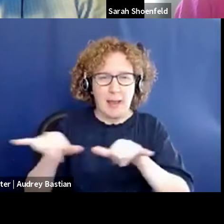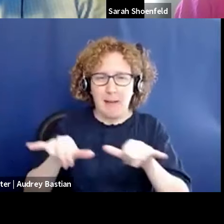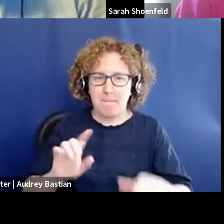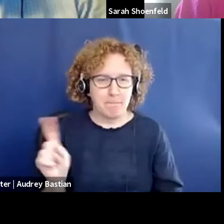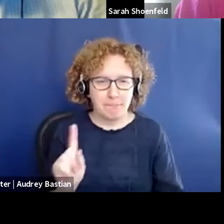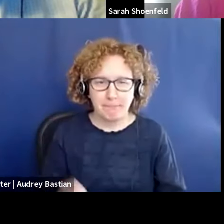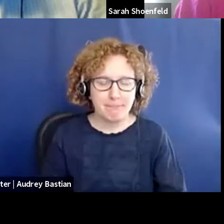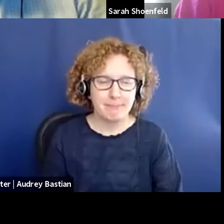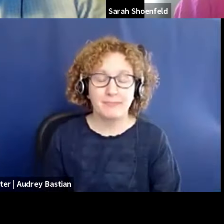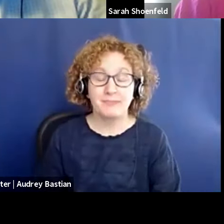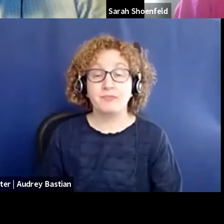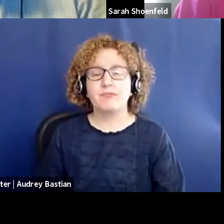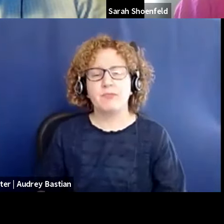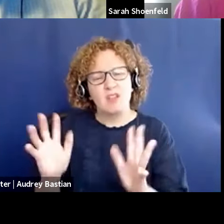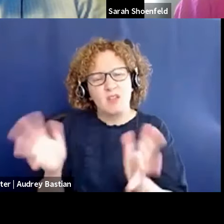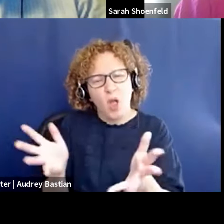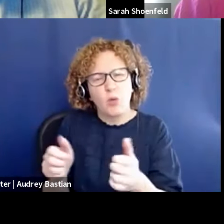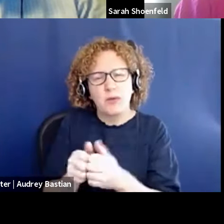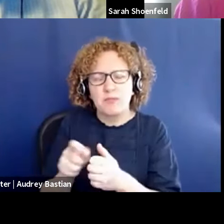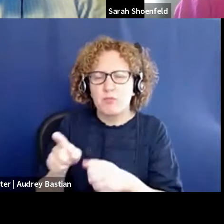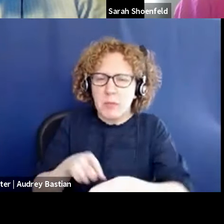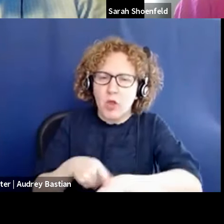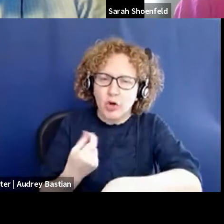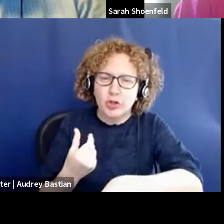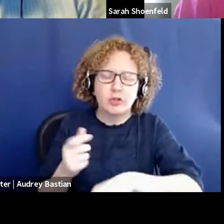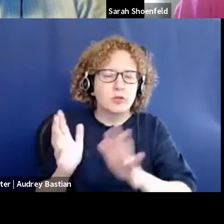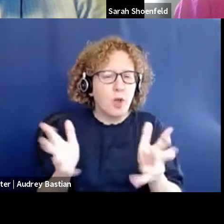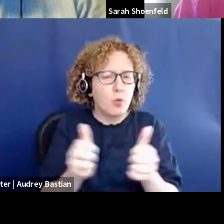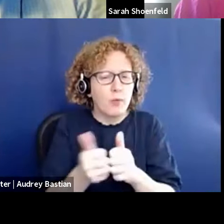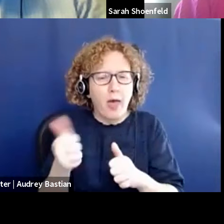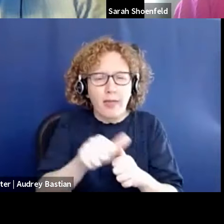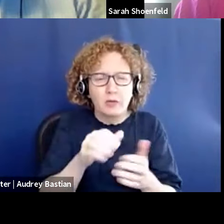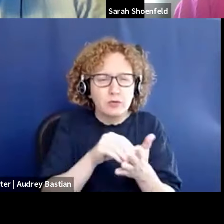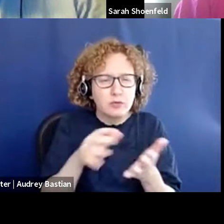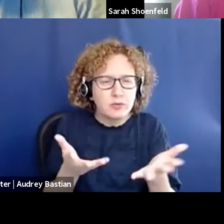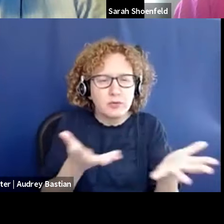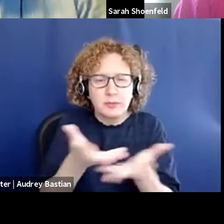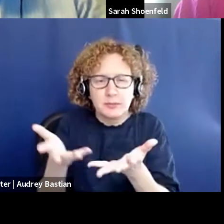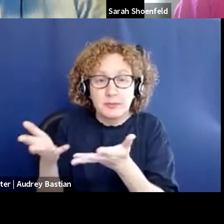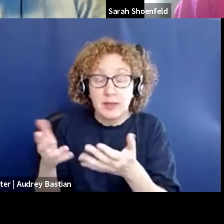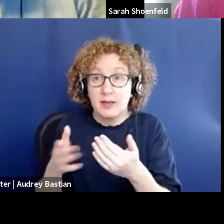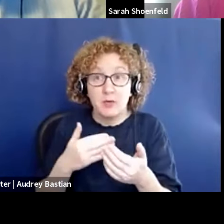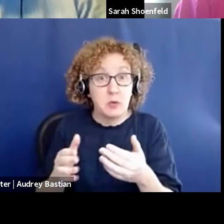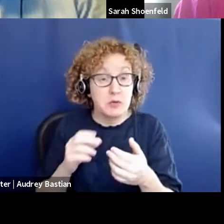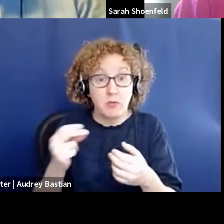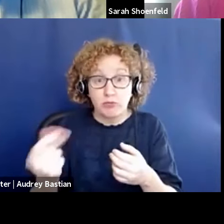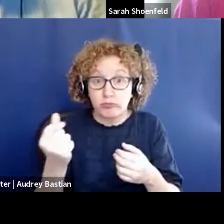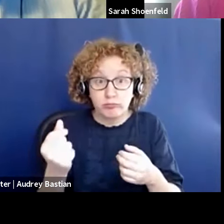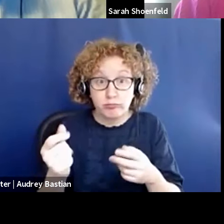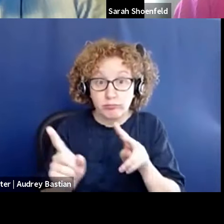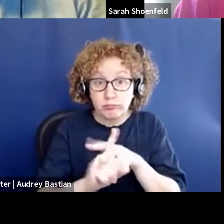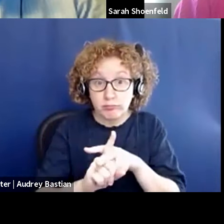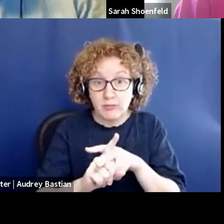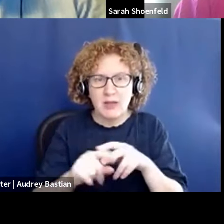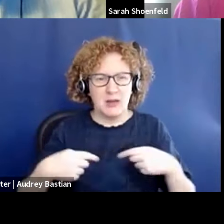I you know, talked to him a little while longer and I spoke to the other students. And even though it didn't blossom right then, to